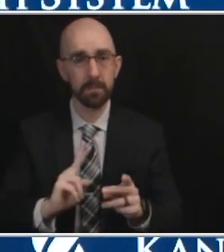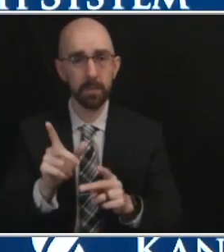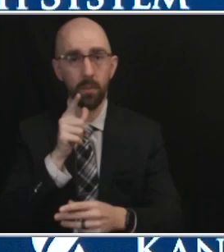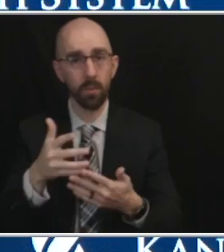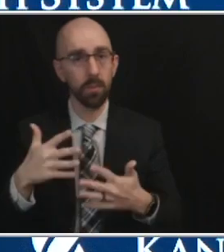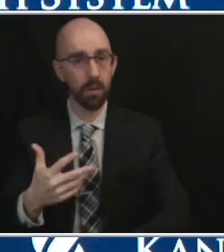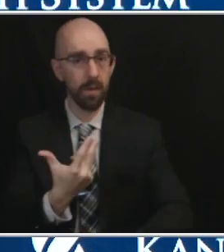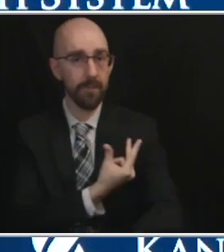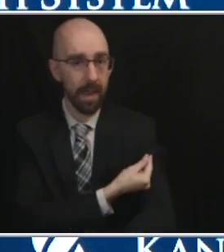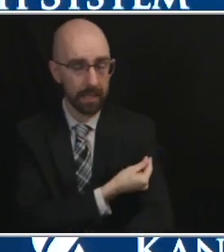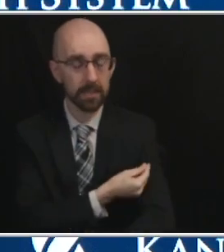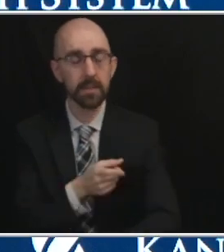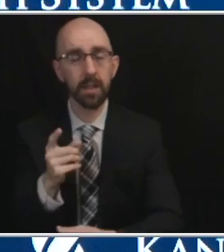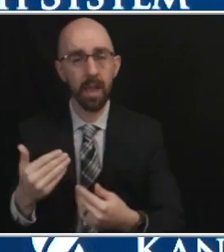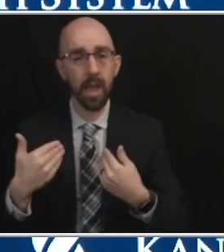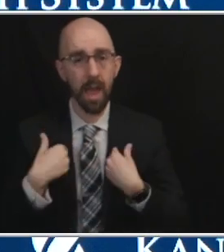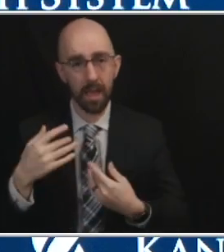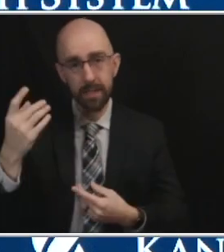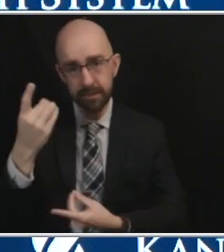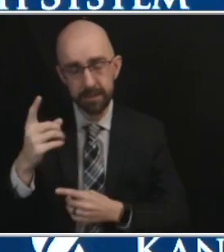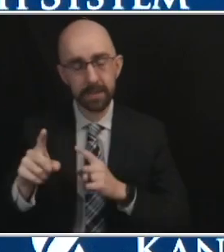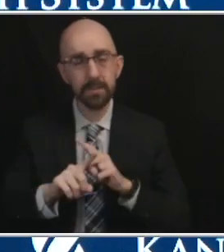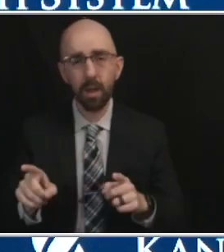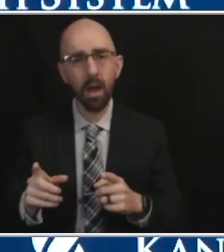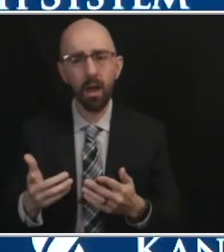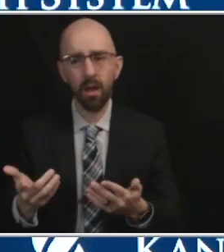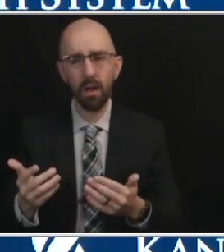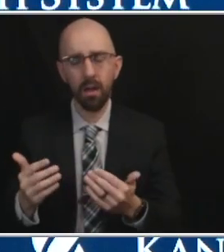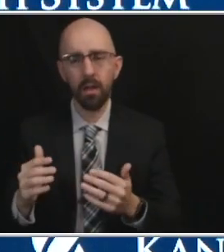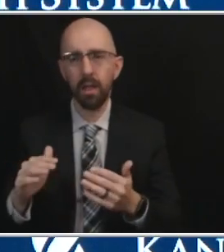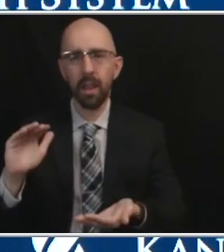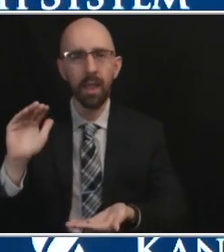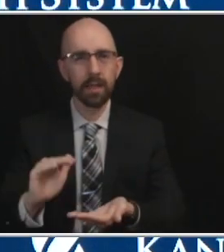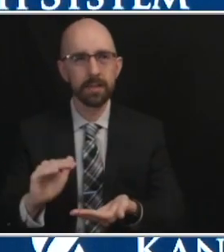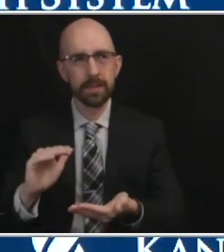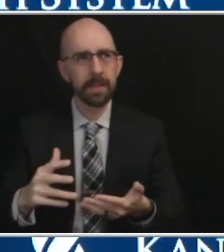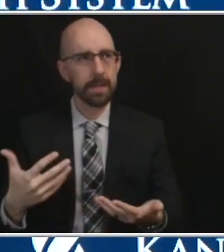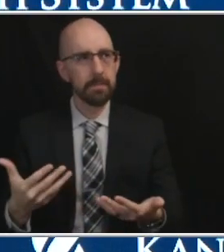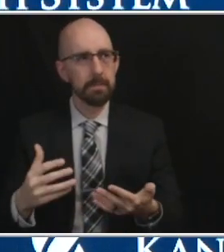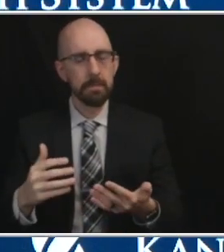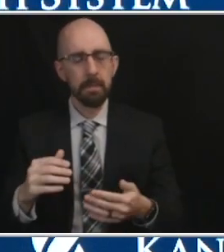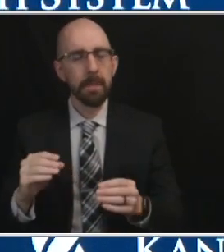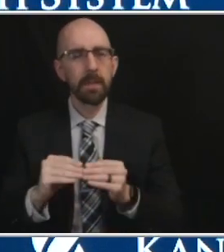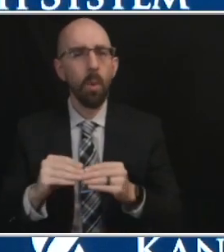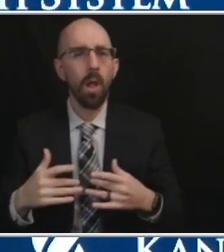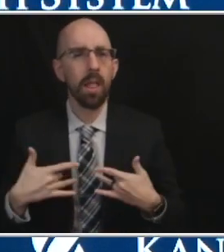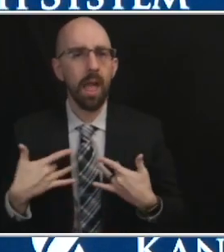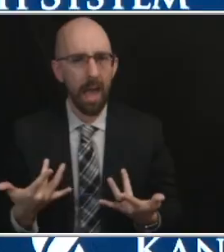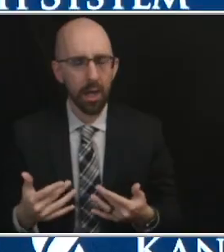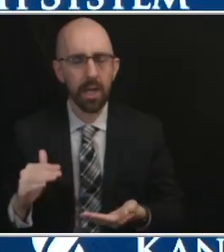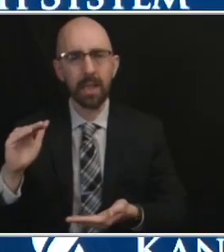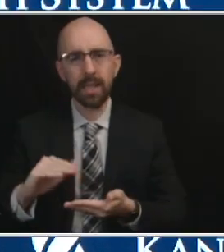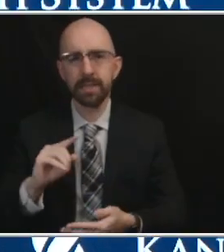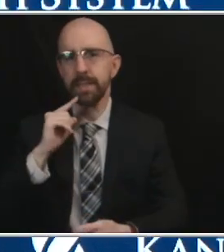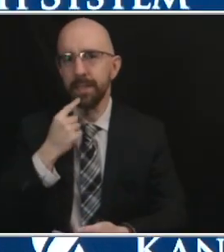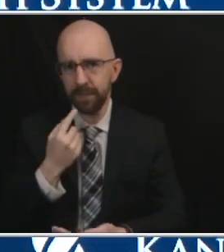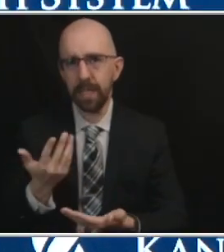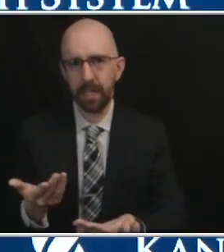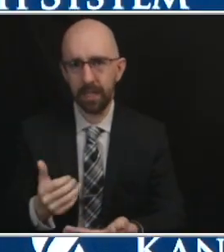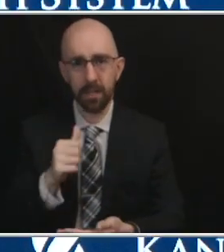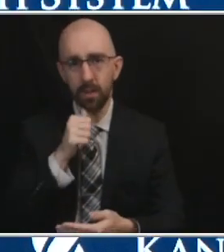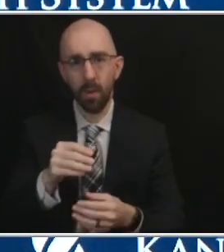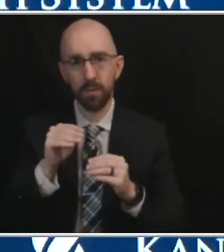have had the disease, but it is much lighter, much less significant. You don't spread it as